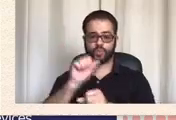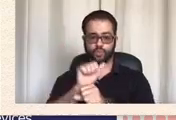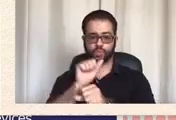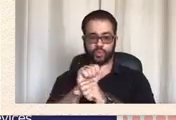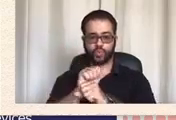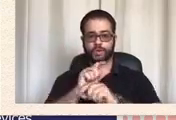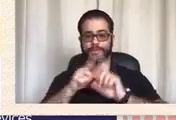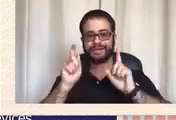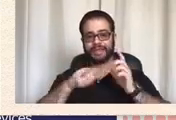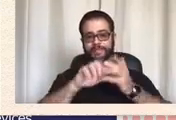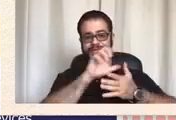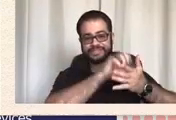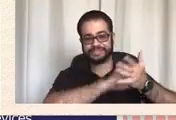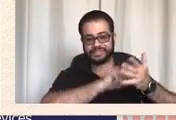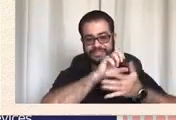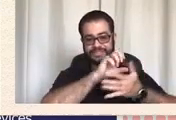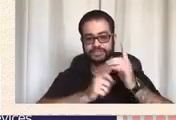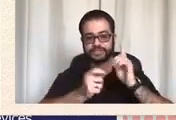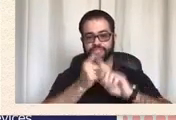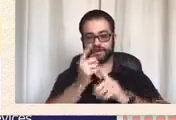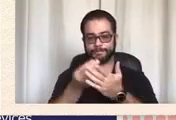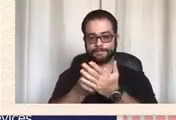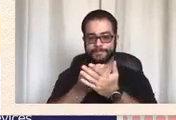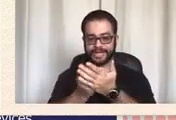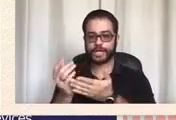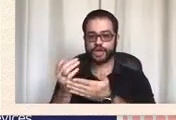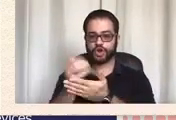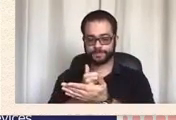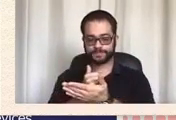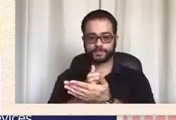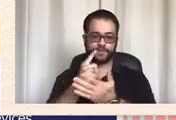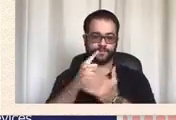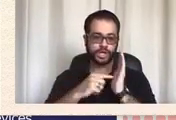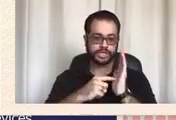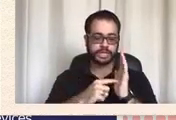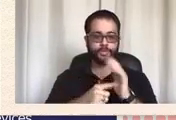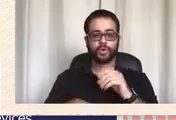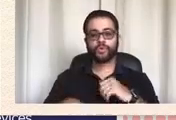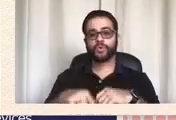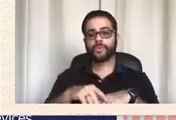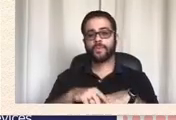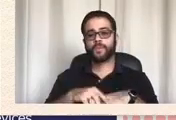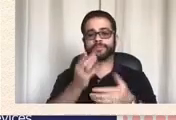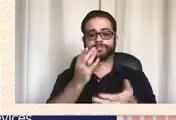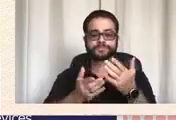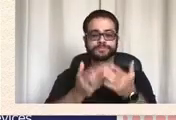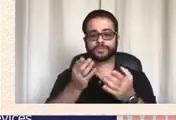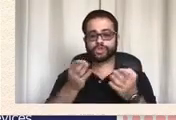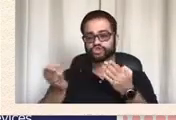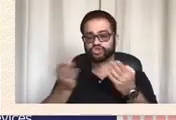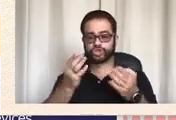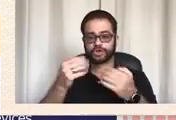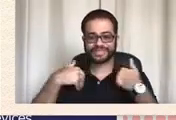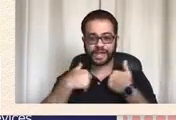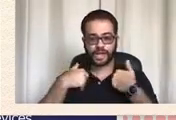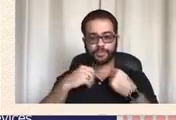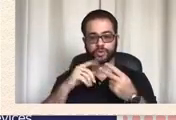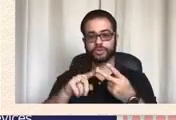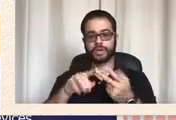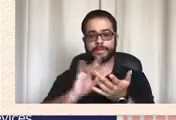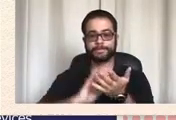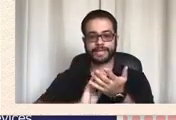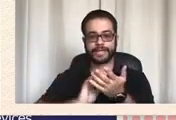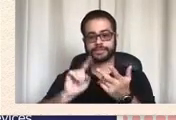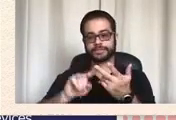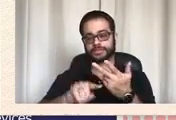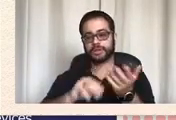earned income. So impairment-related work expenses may include service animals, medicine, medical supplies and